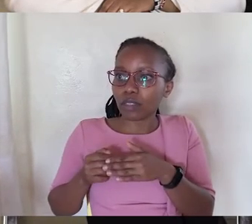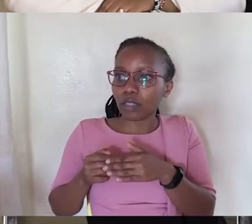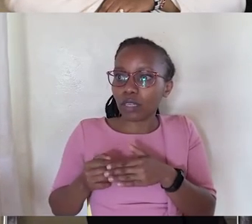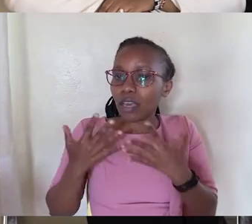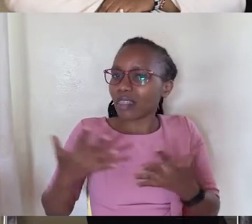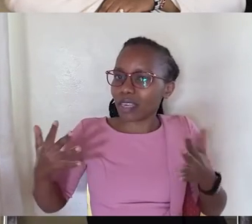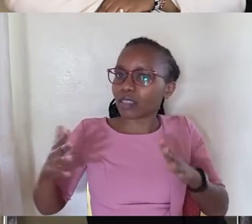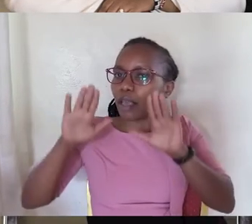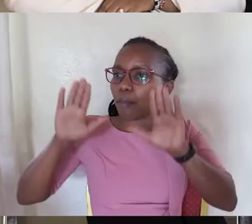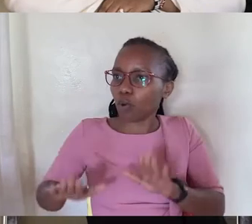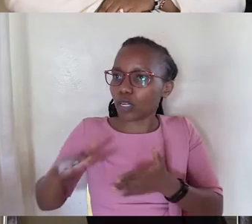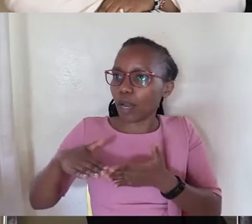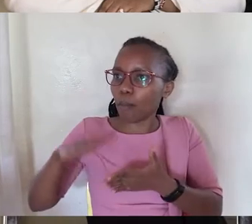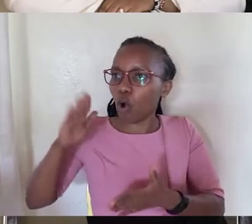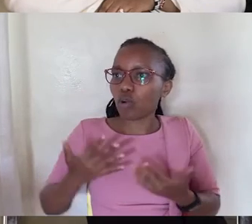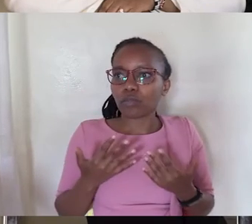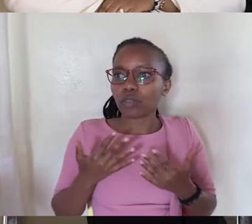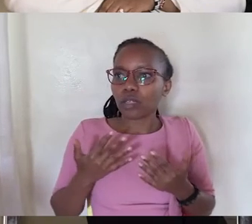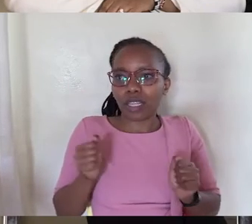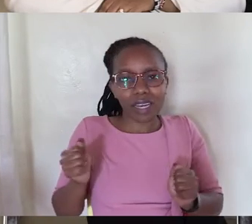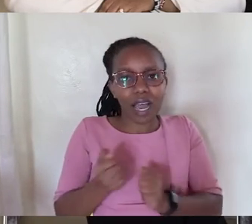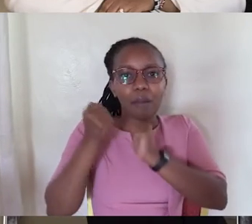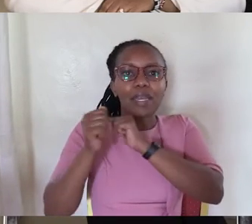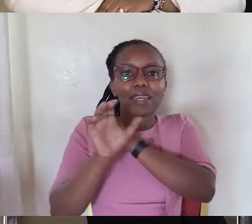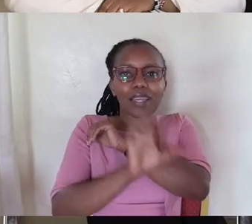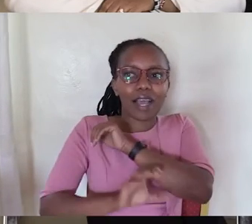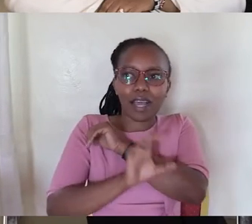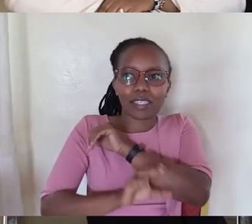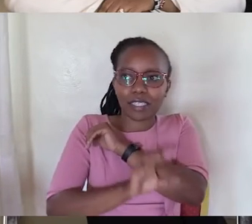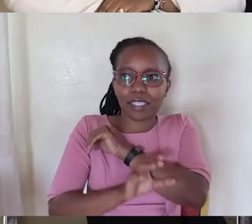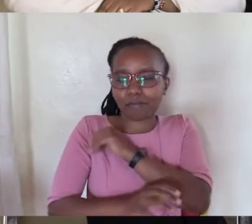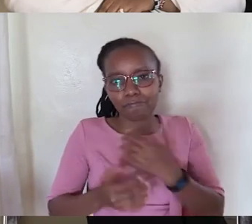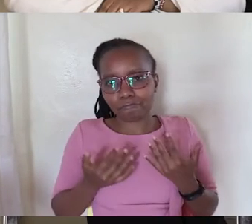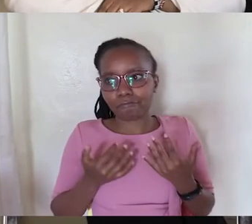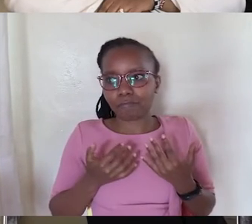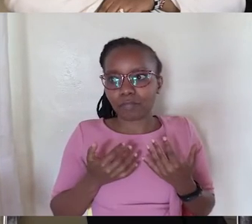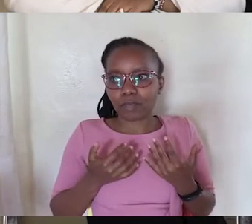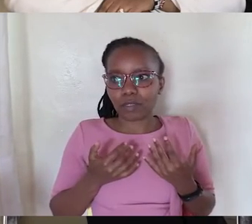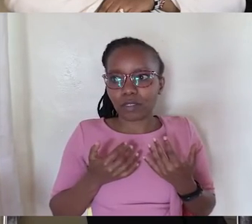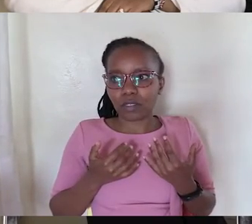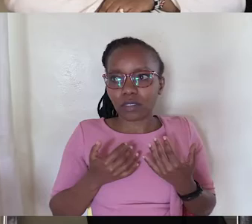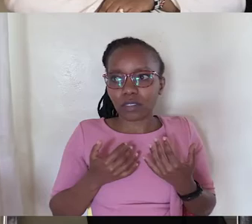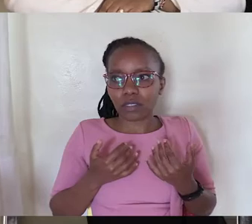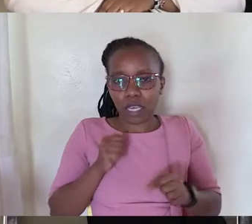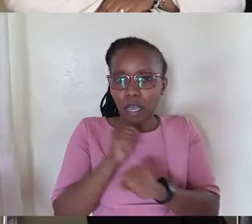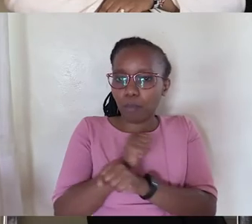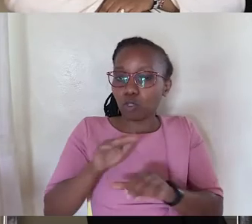things, issues that are happening in the country right now. So it's difficult for us to even give you an